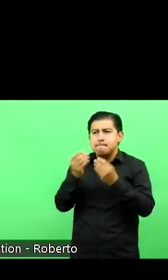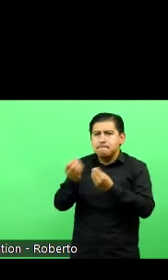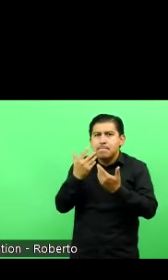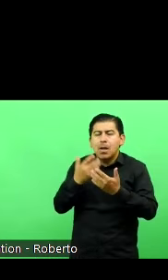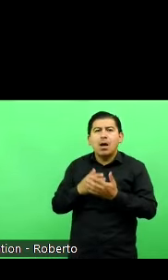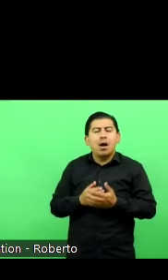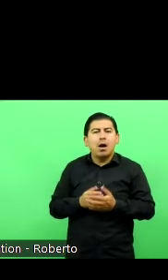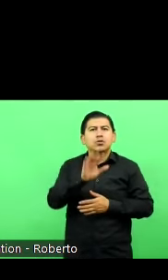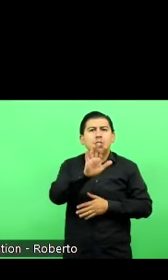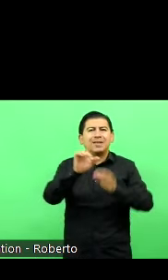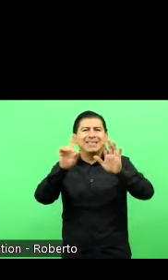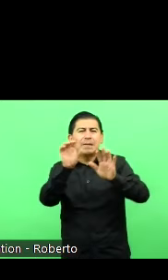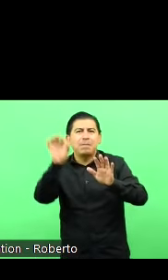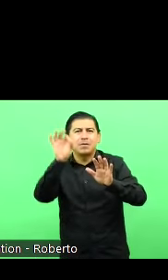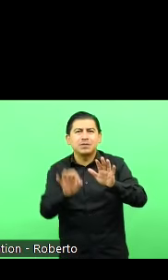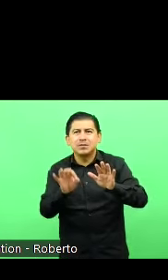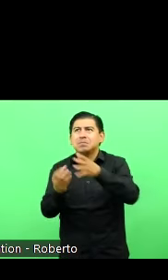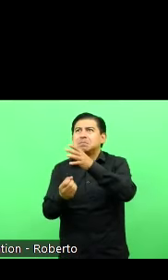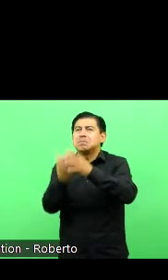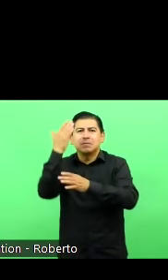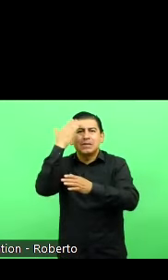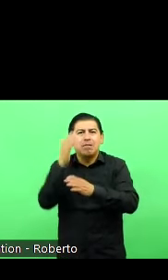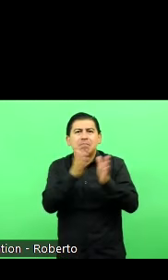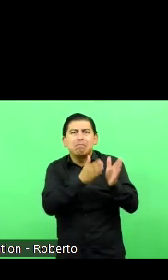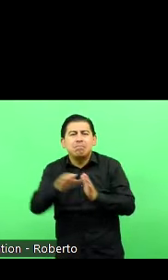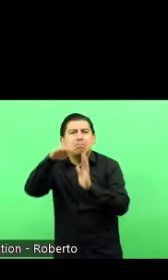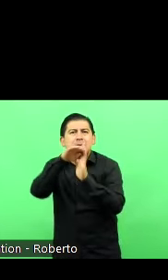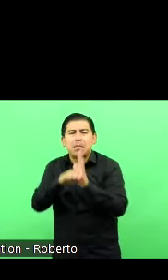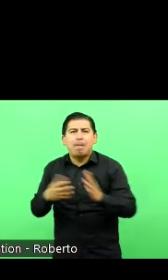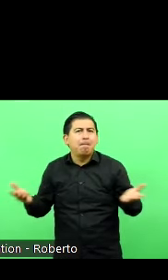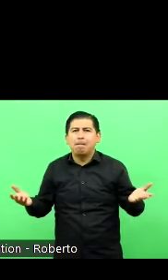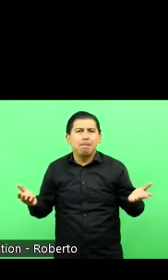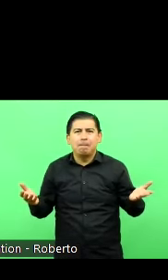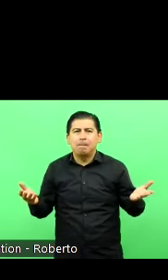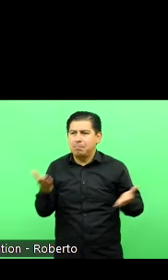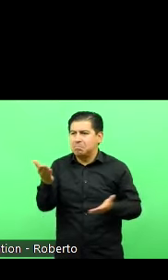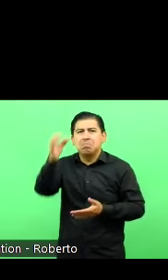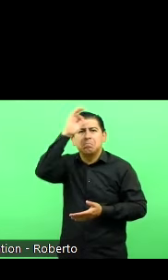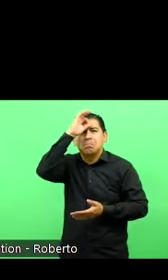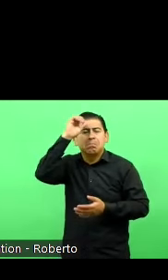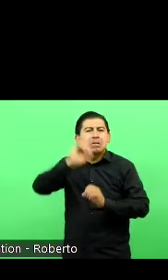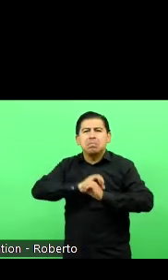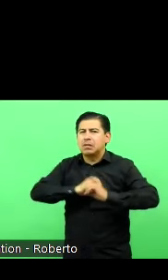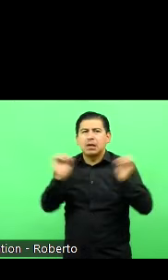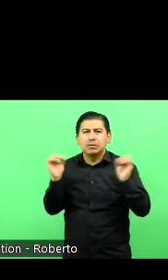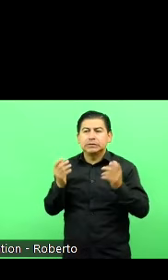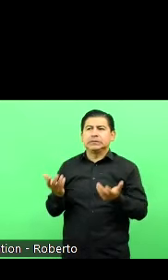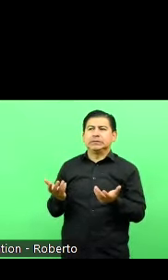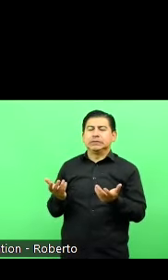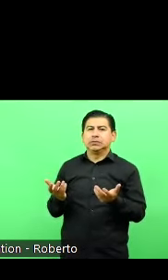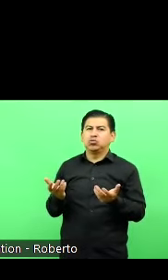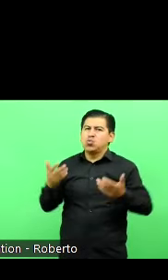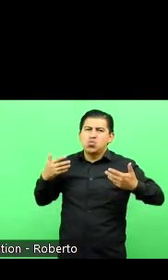These figures highlight why we must urgently ensure the meaningful inclusion